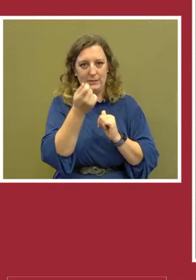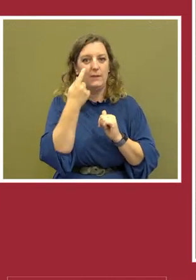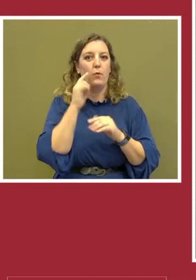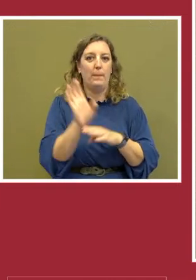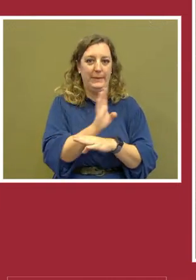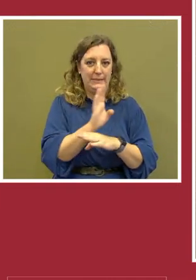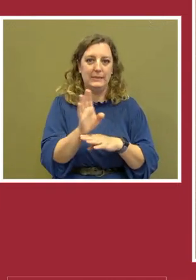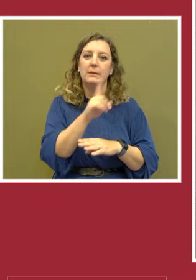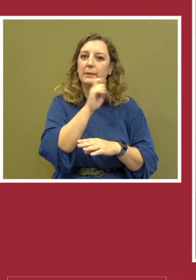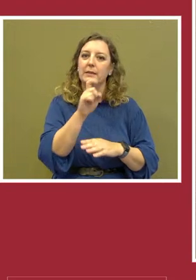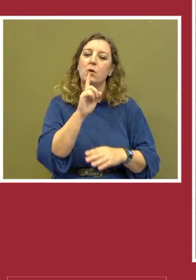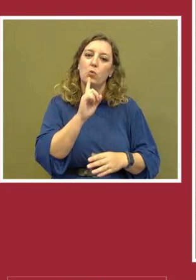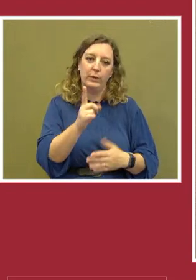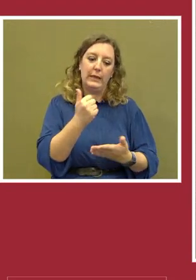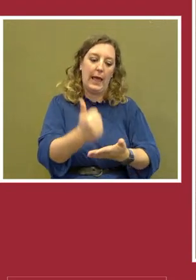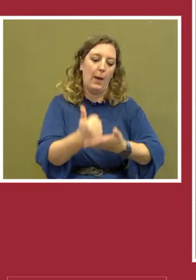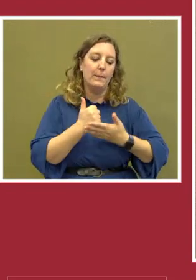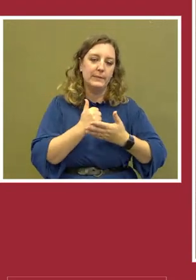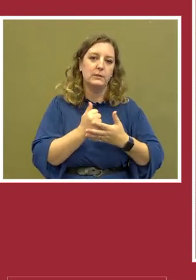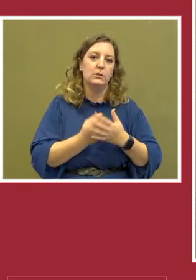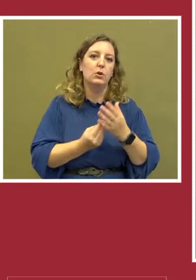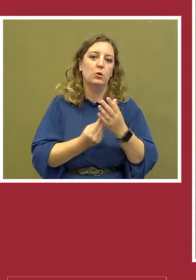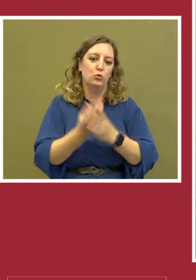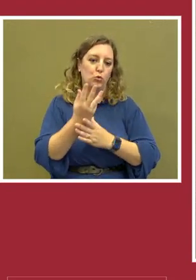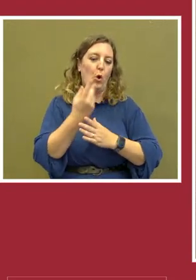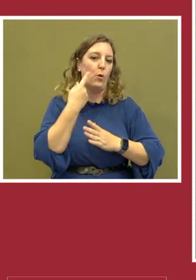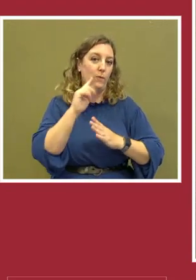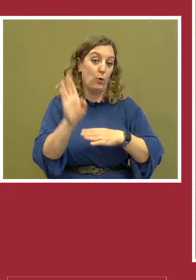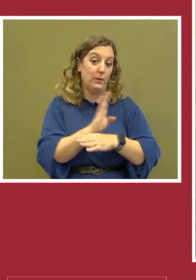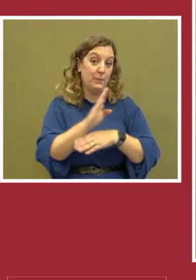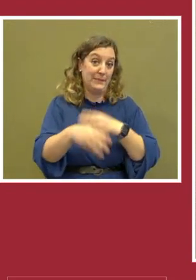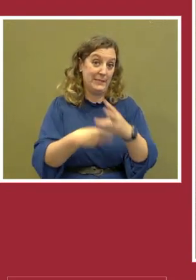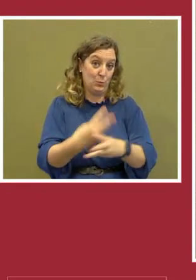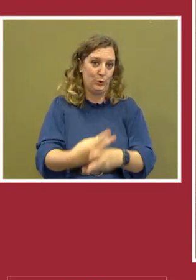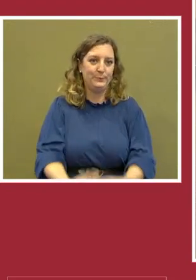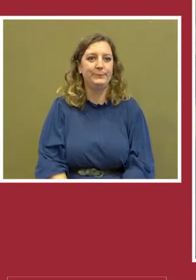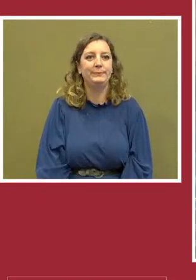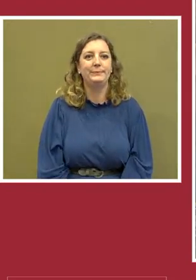business, because it really helps you grow for the business world.